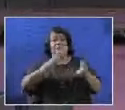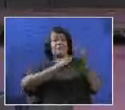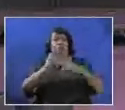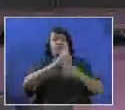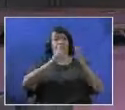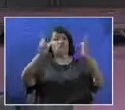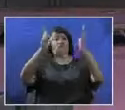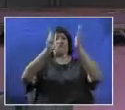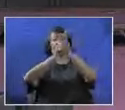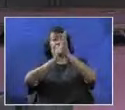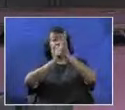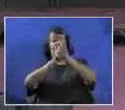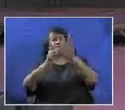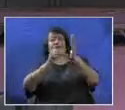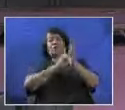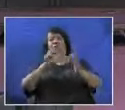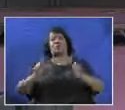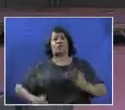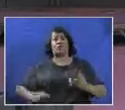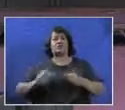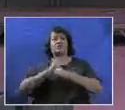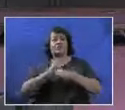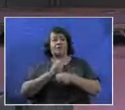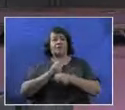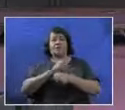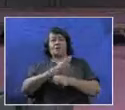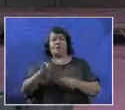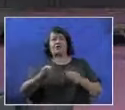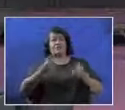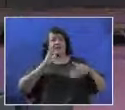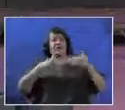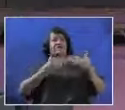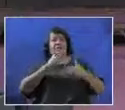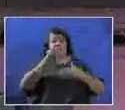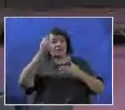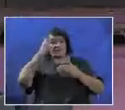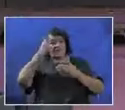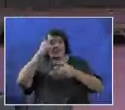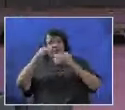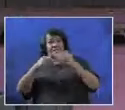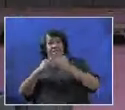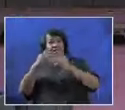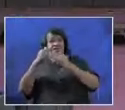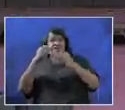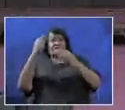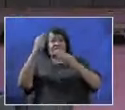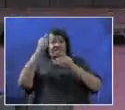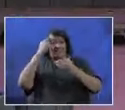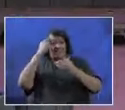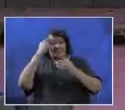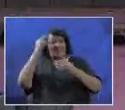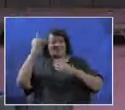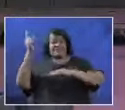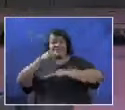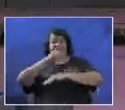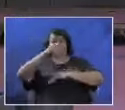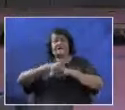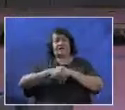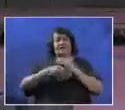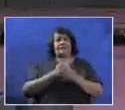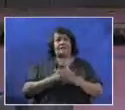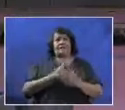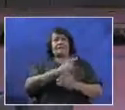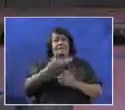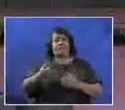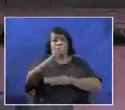the law of the Lord makes them happy, and they think about it day and night.